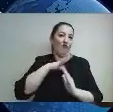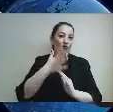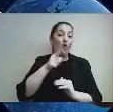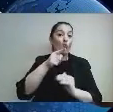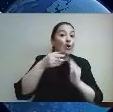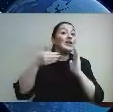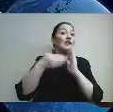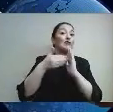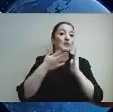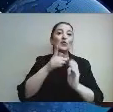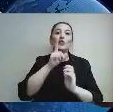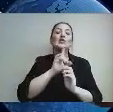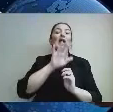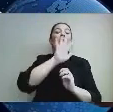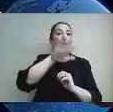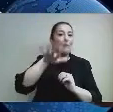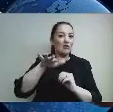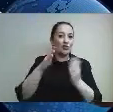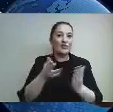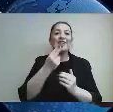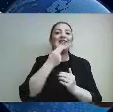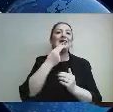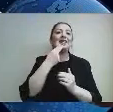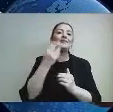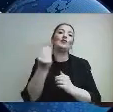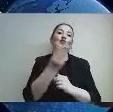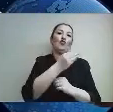47% youth.